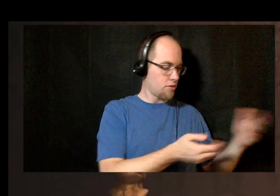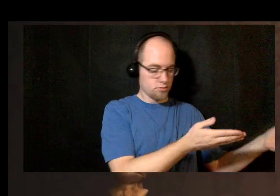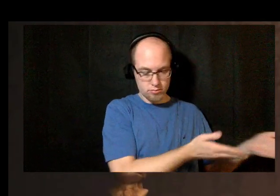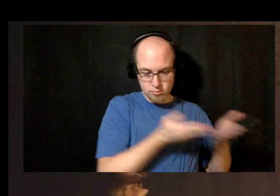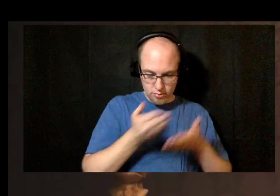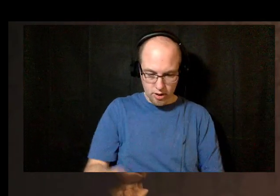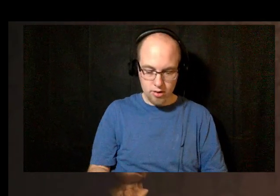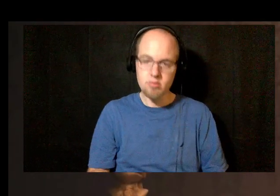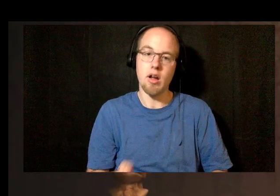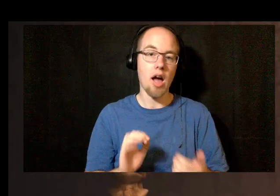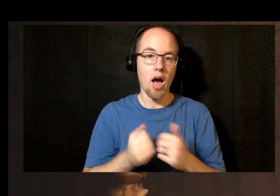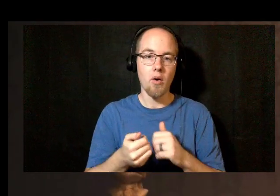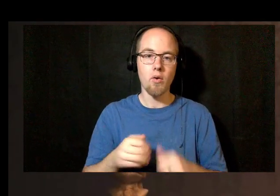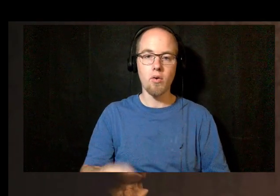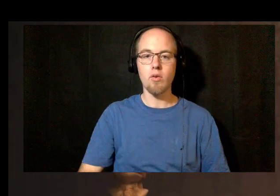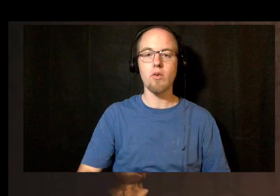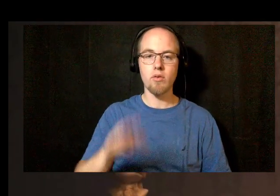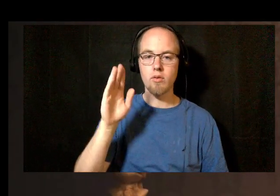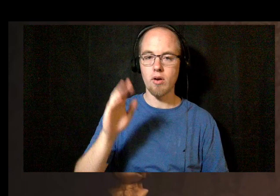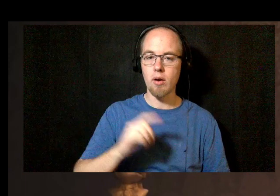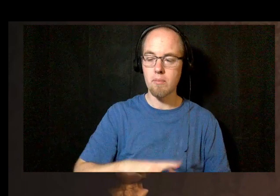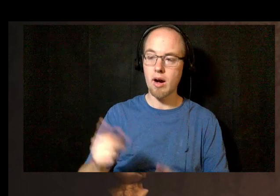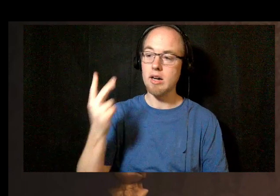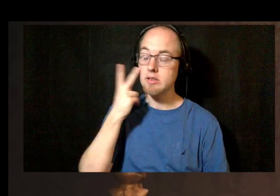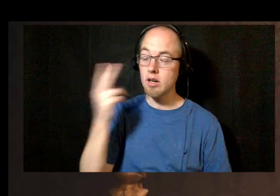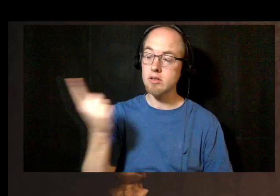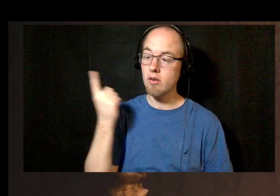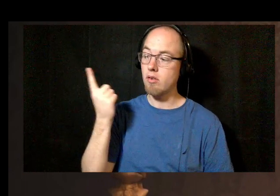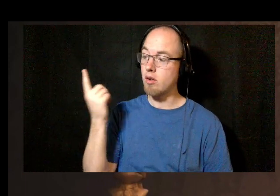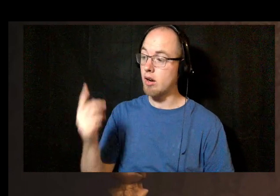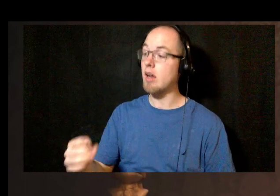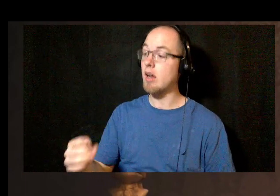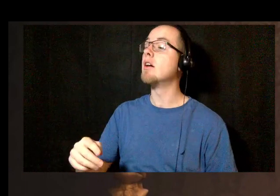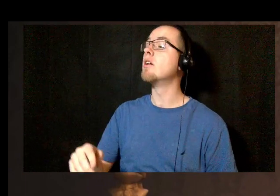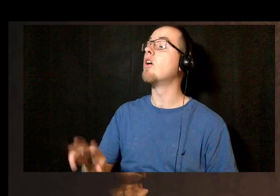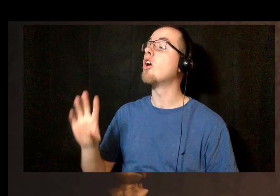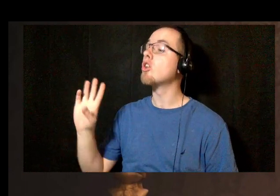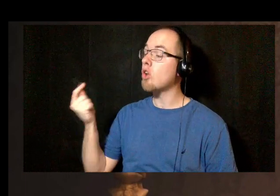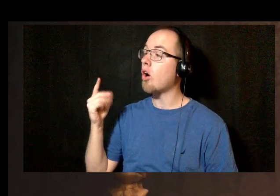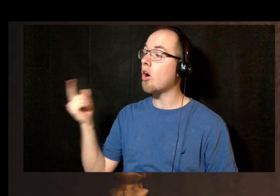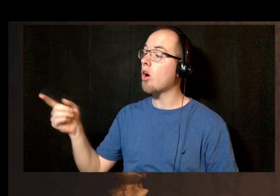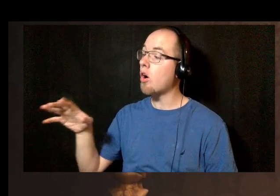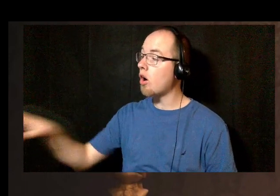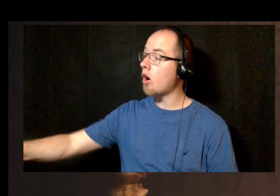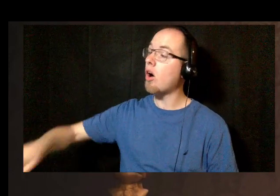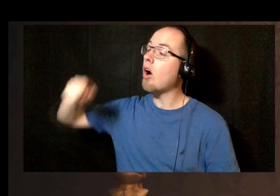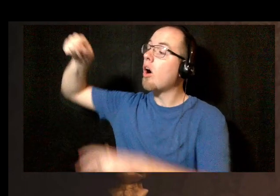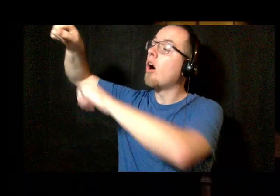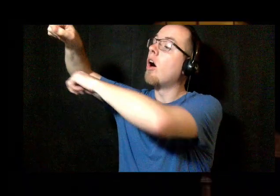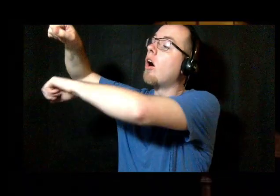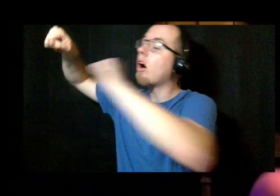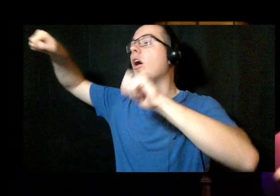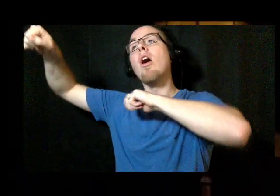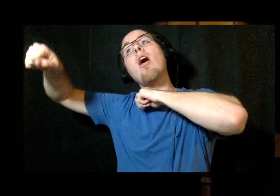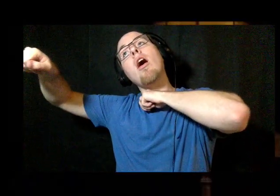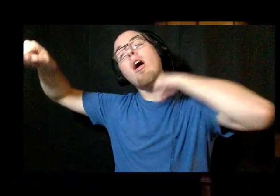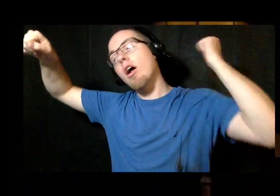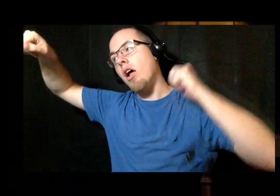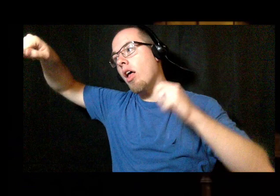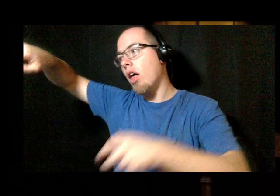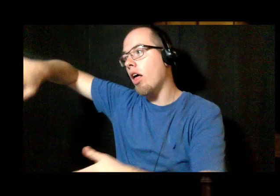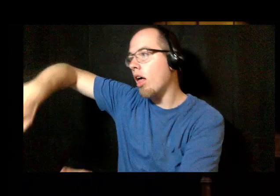know? But if you saw someone slit the throat of a Labrador and then string it upside down to die